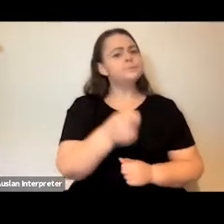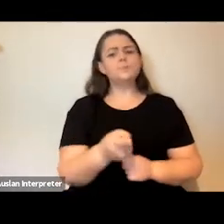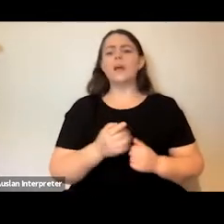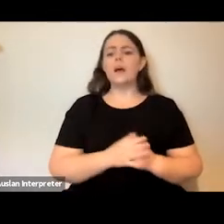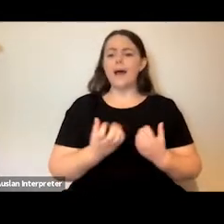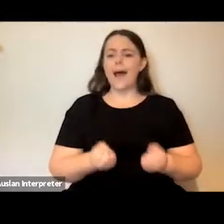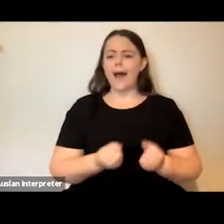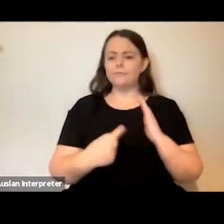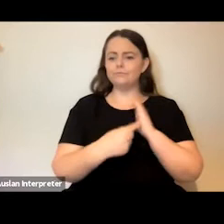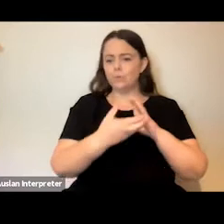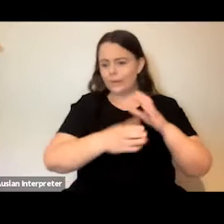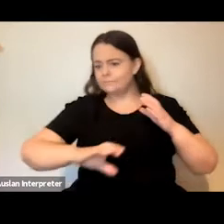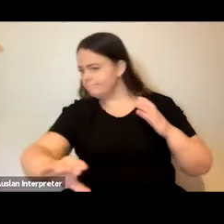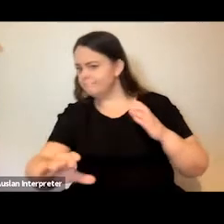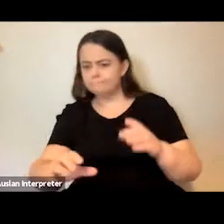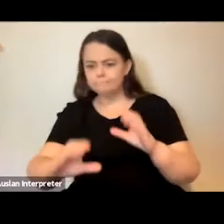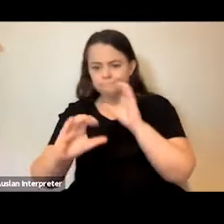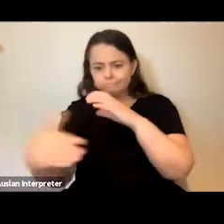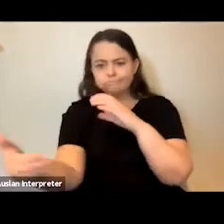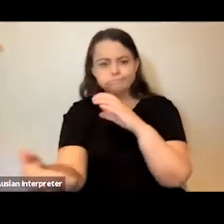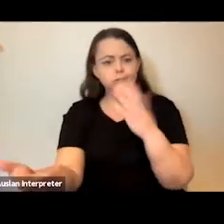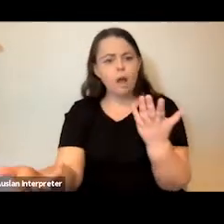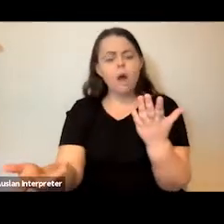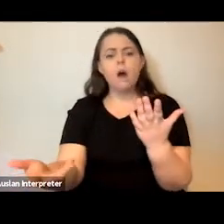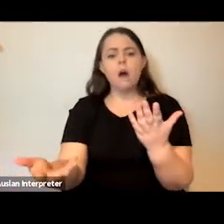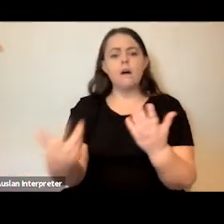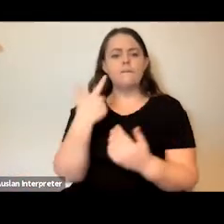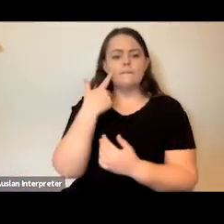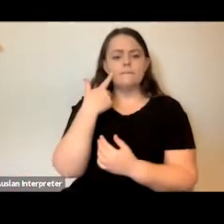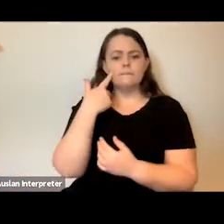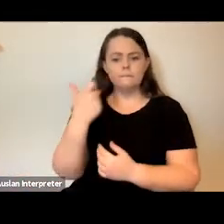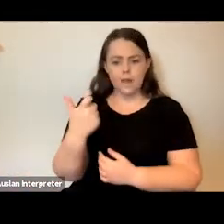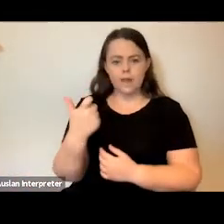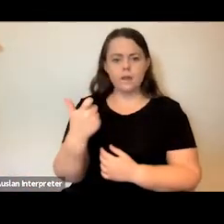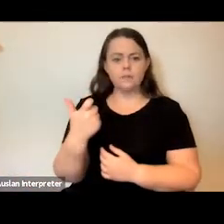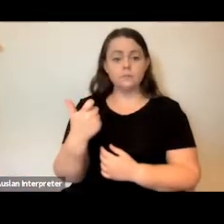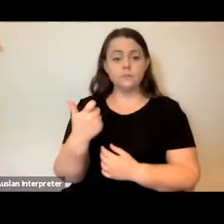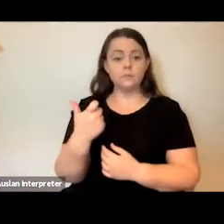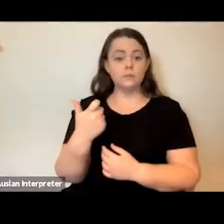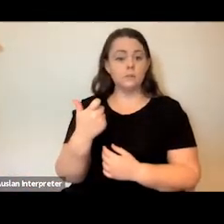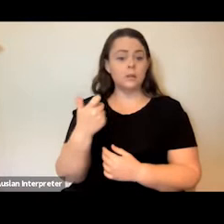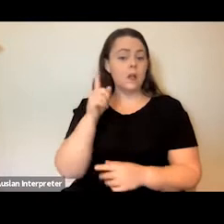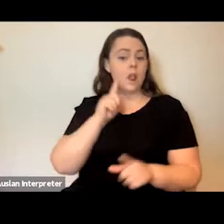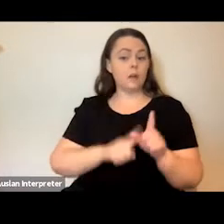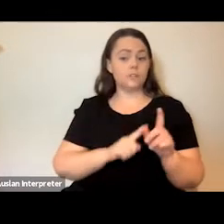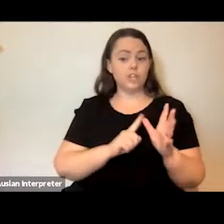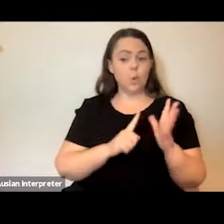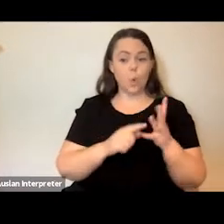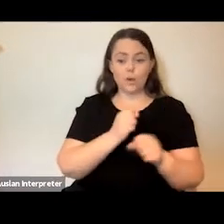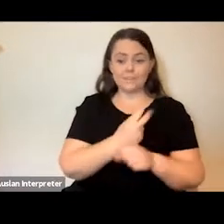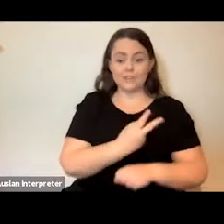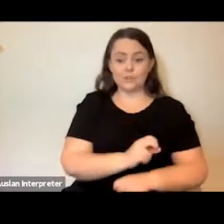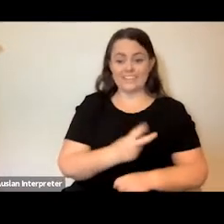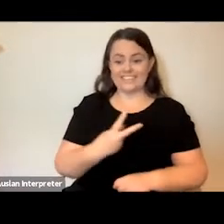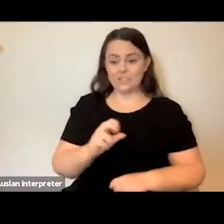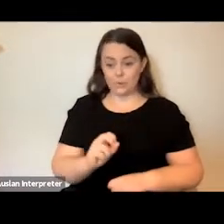which found after falling to record low levels in August of 2020, average